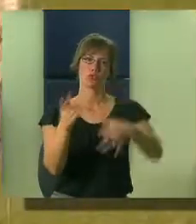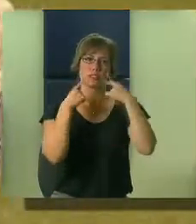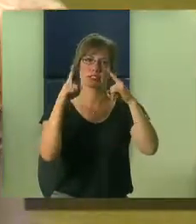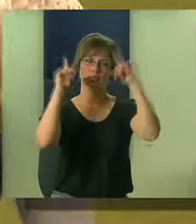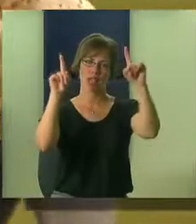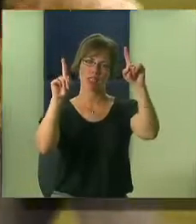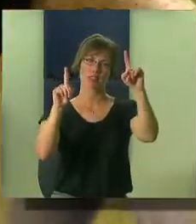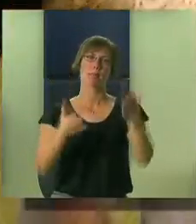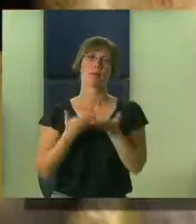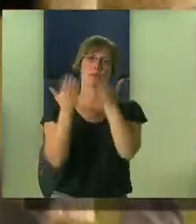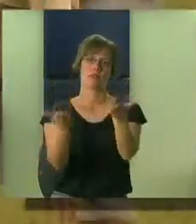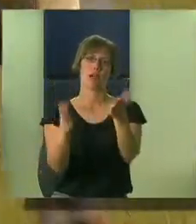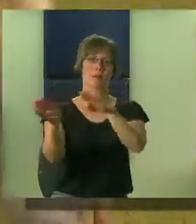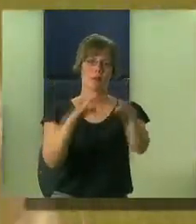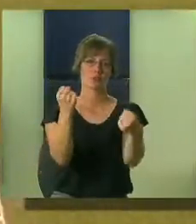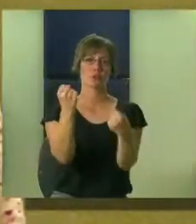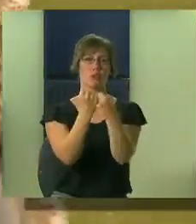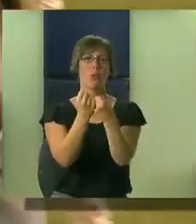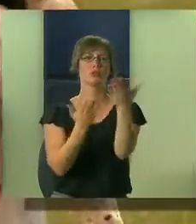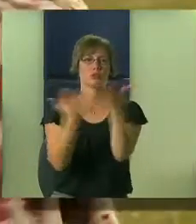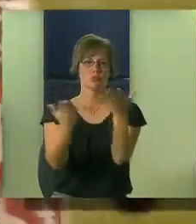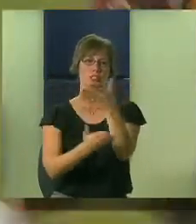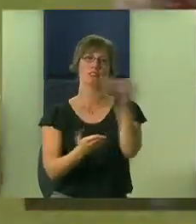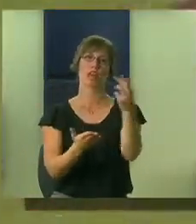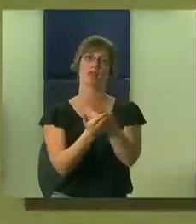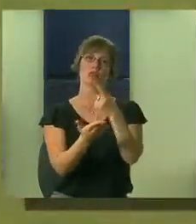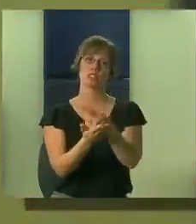student success by providing behavioral support services